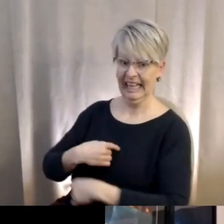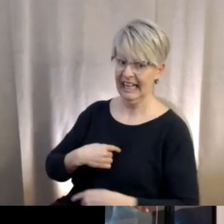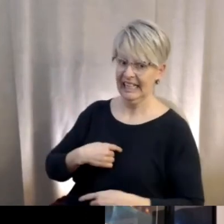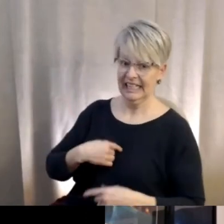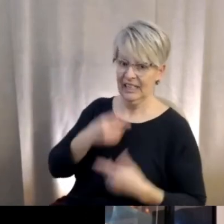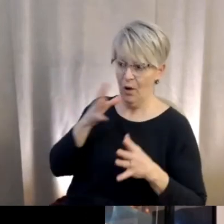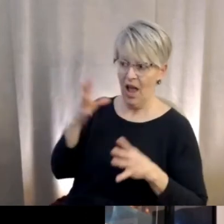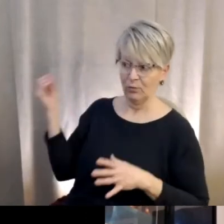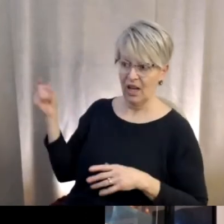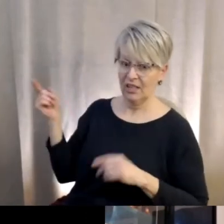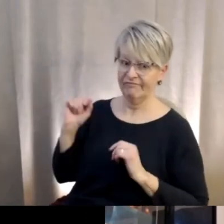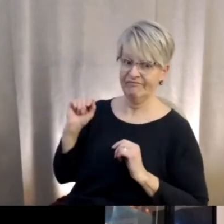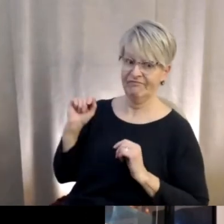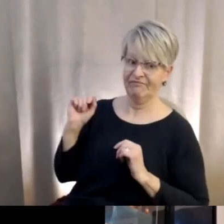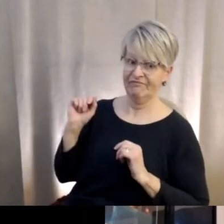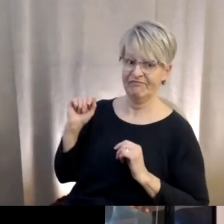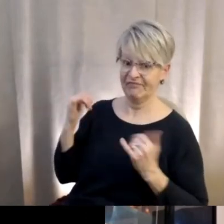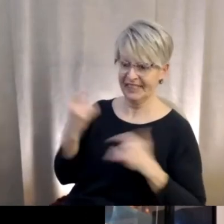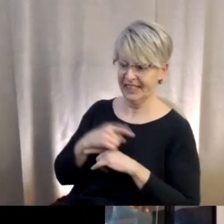I wouldn't want to be outside today.